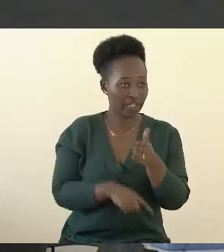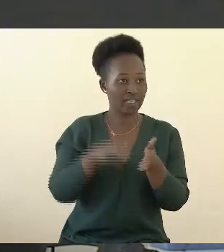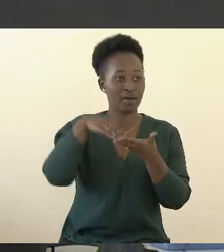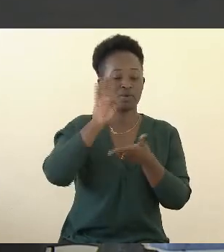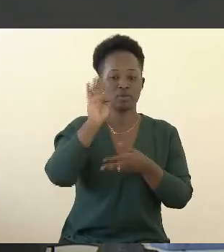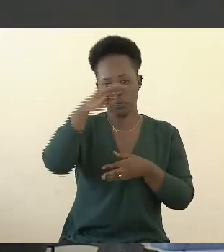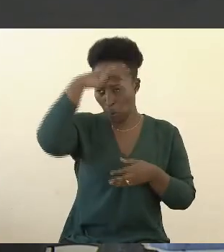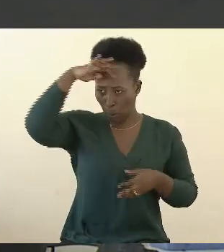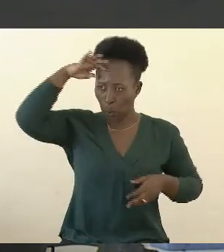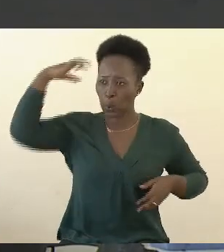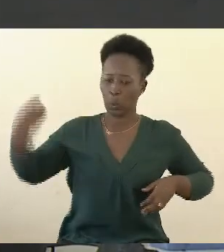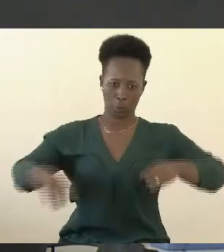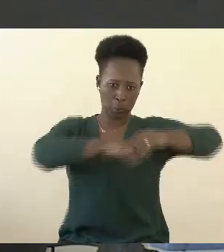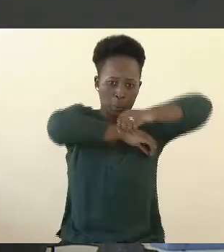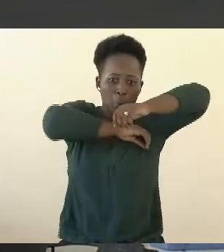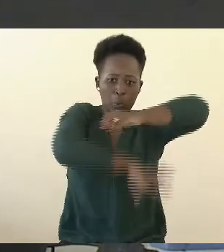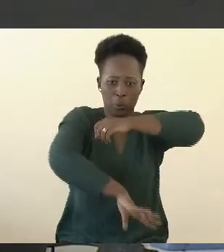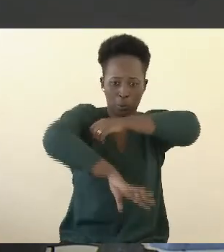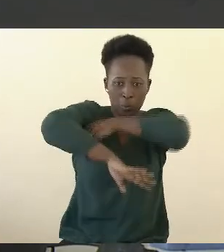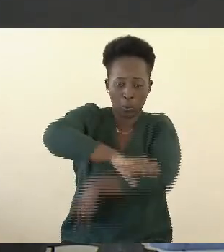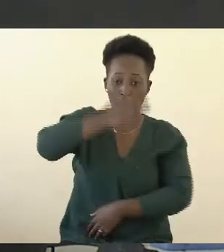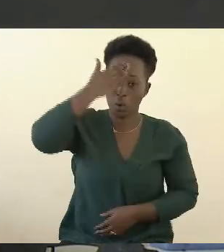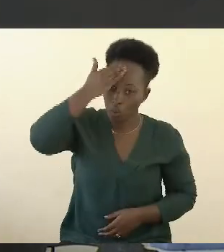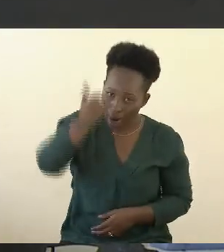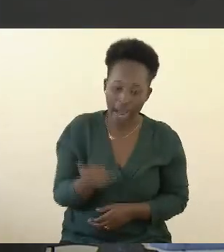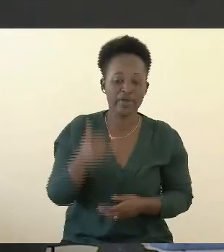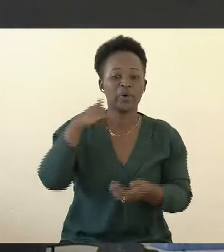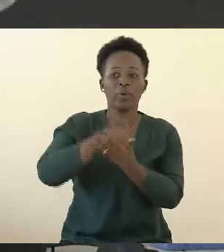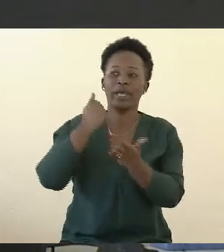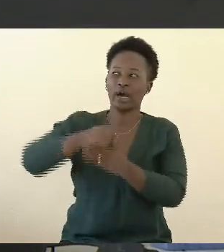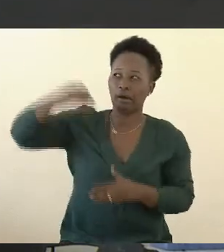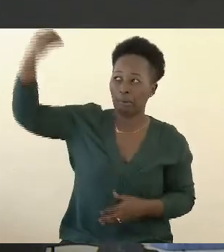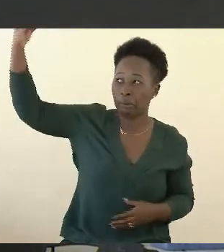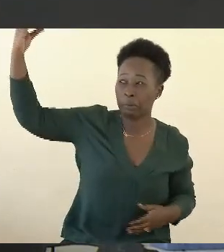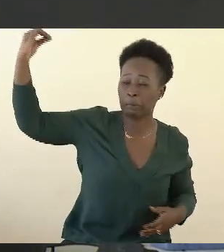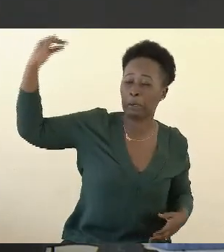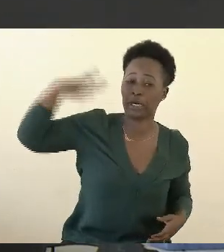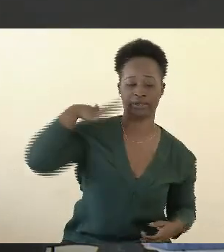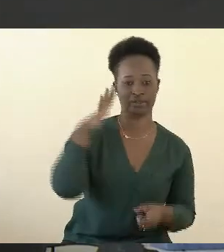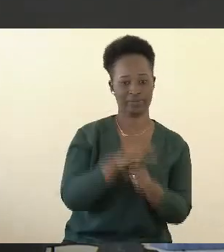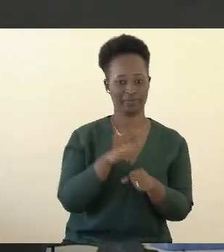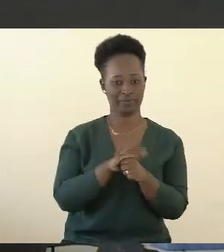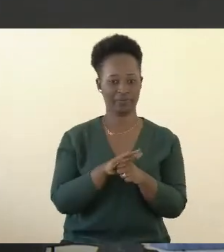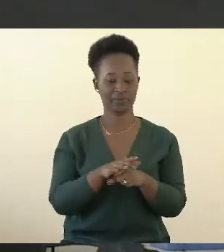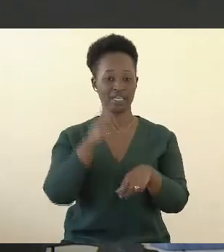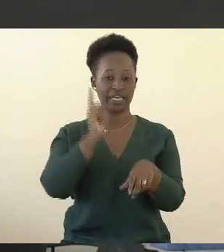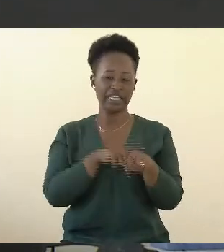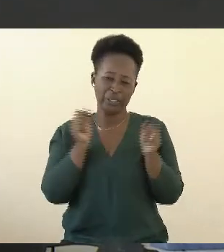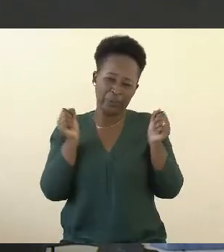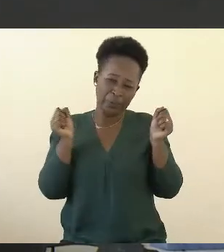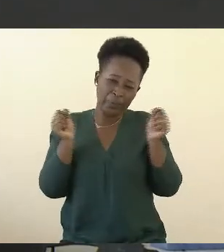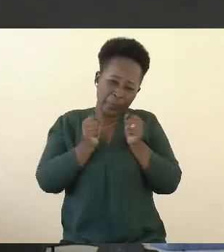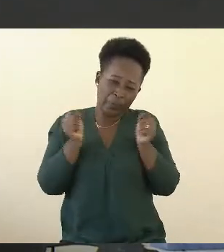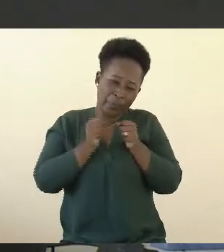you sweat. Why do you have to sweat? You sweat in order to regulate the body temperature. When it is too cold,